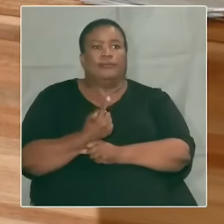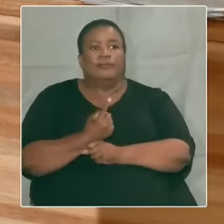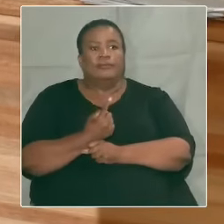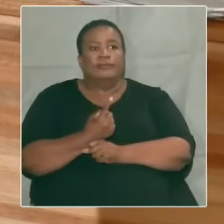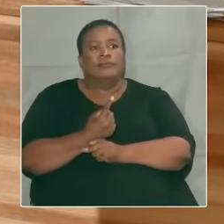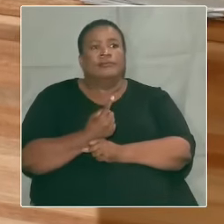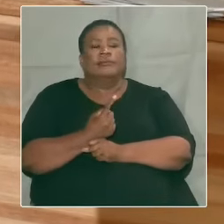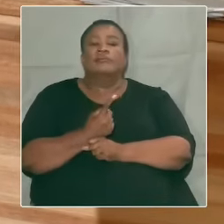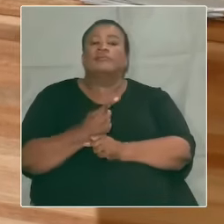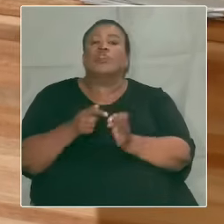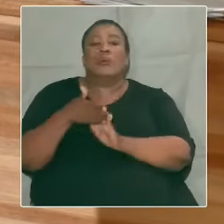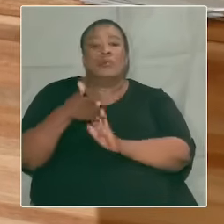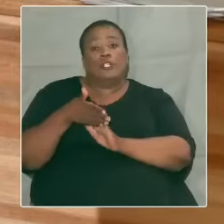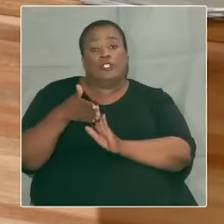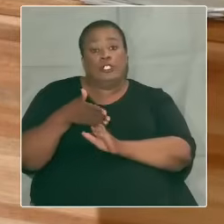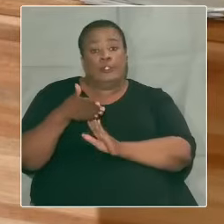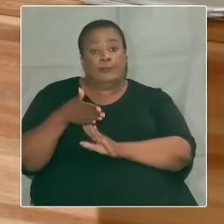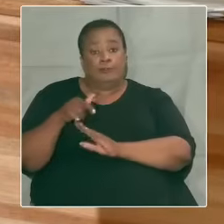counterintelligence operation,